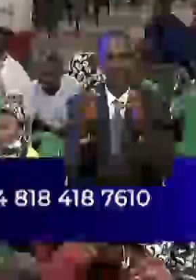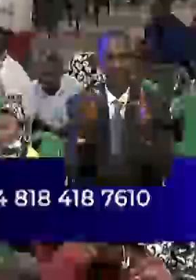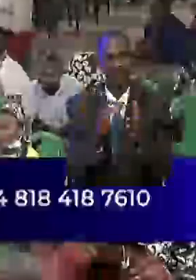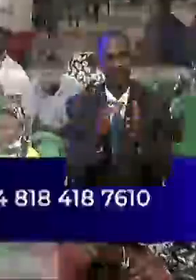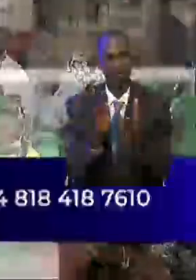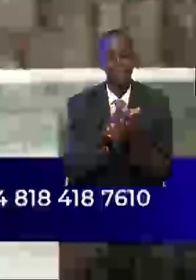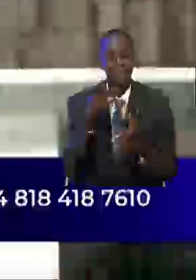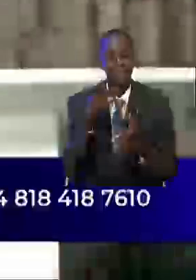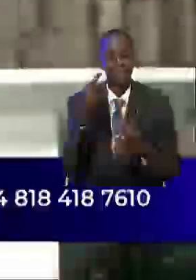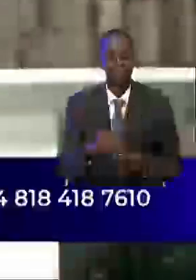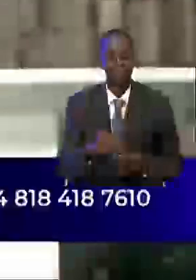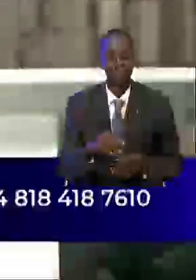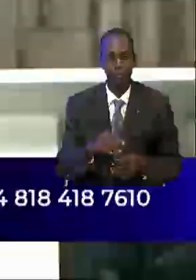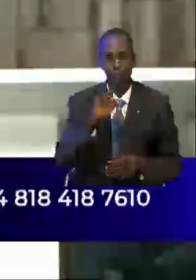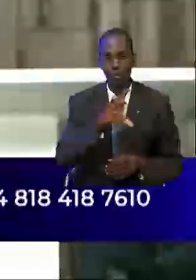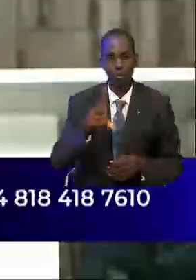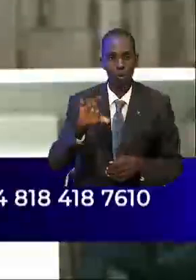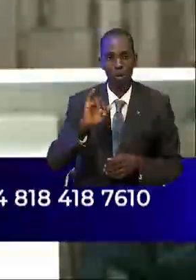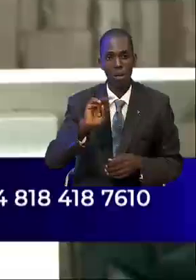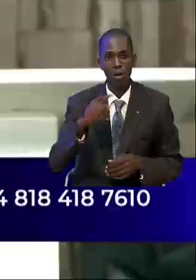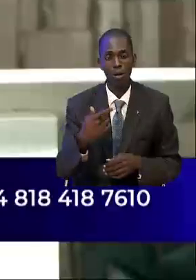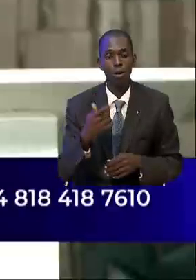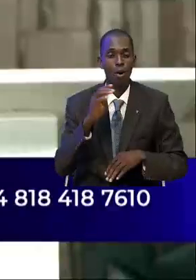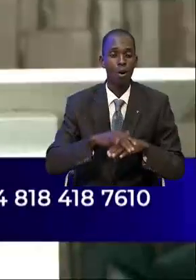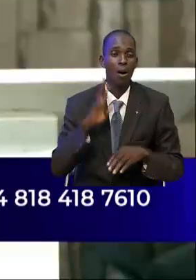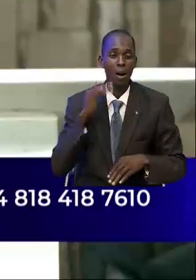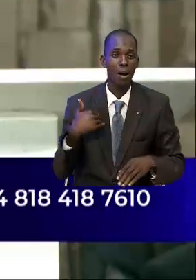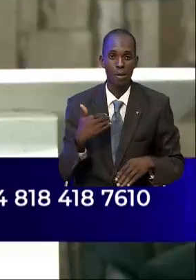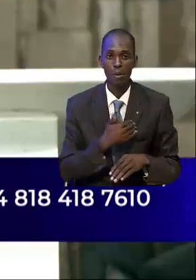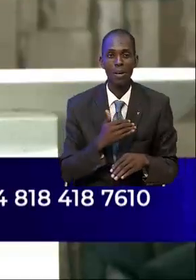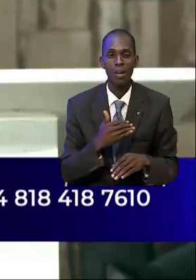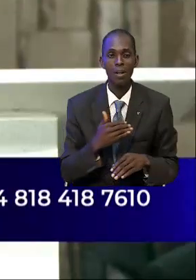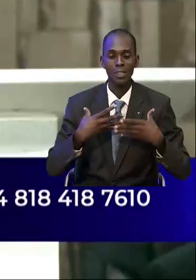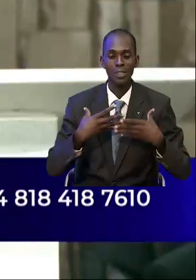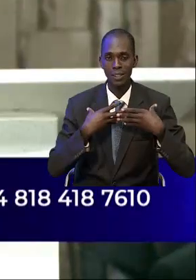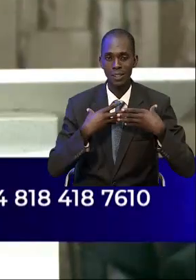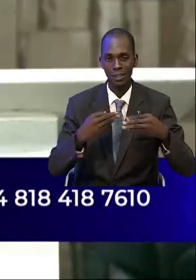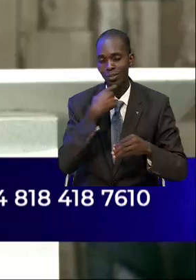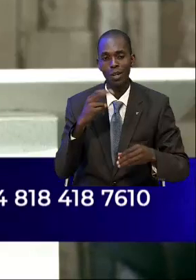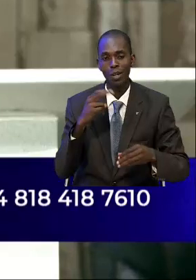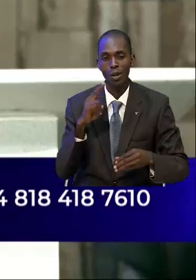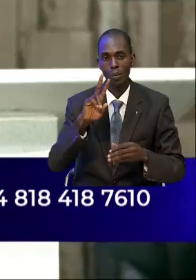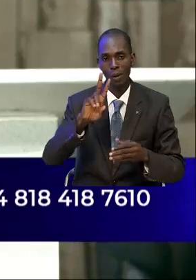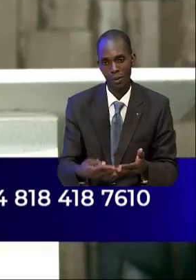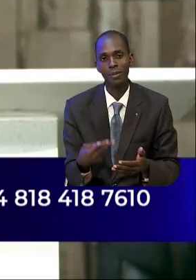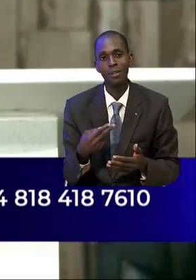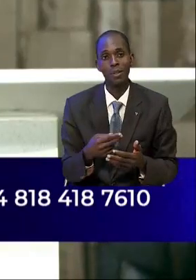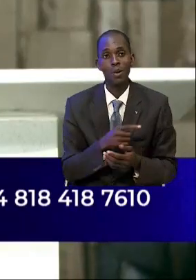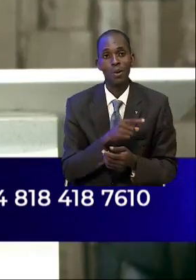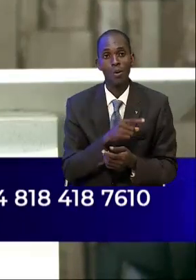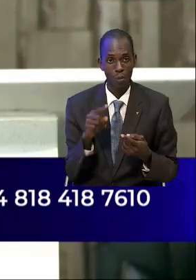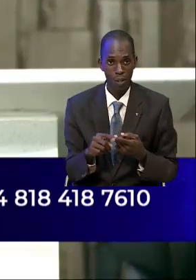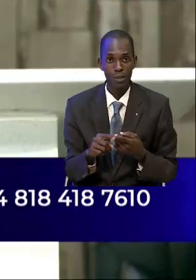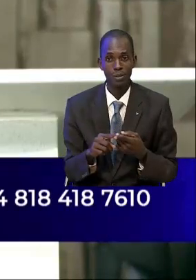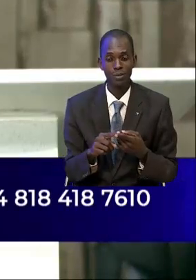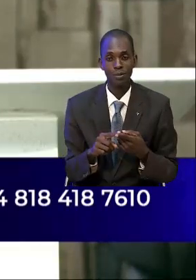Put your hand together for Jesus. The swelling on the breast busted and the thing fell up